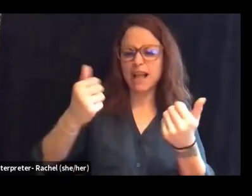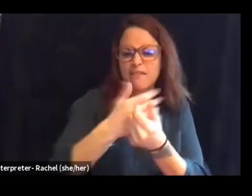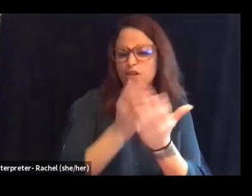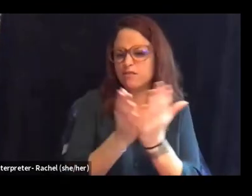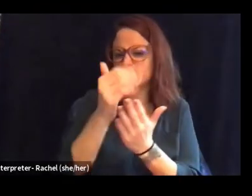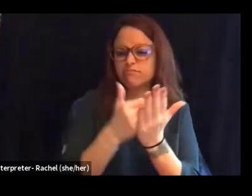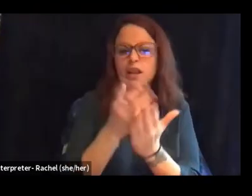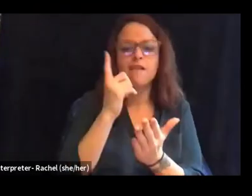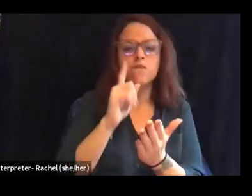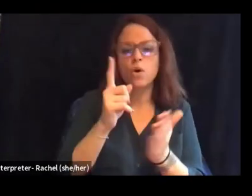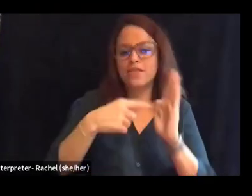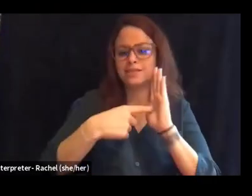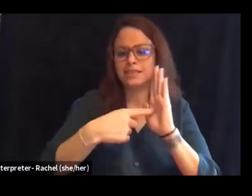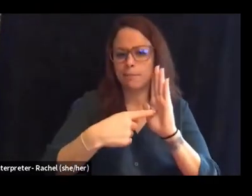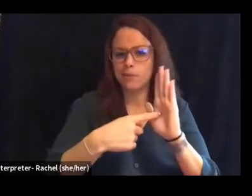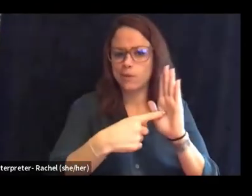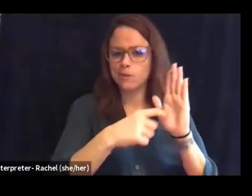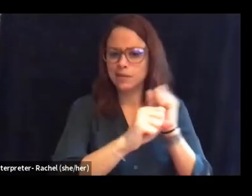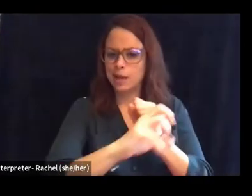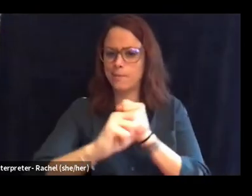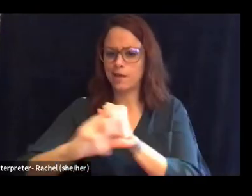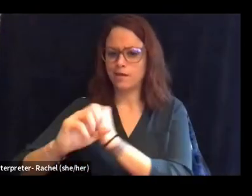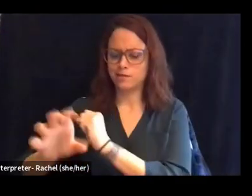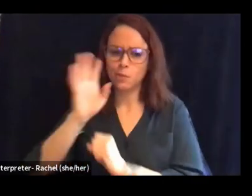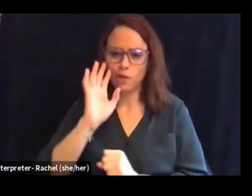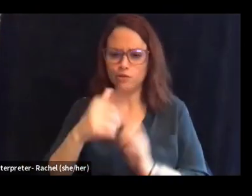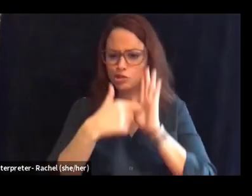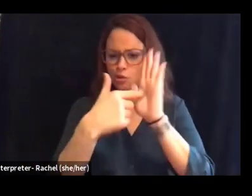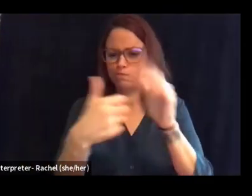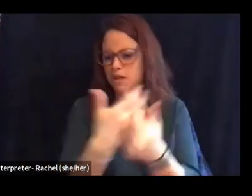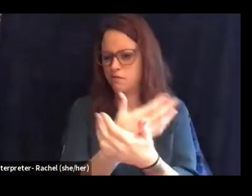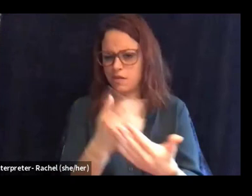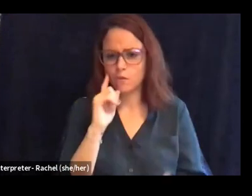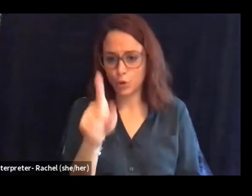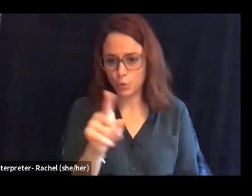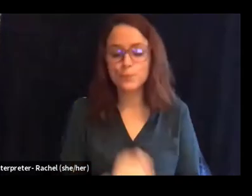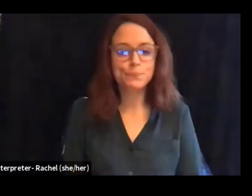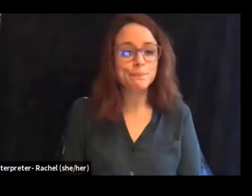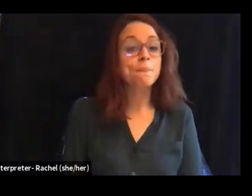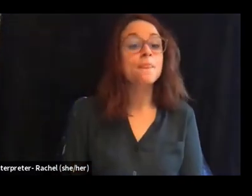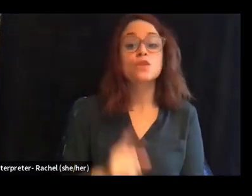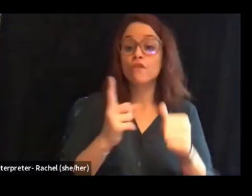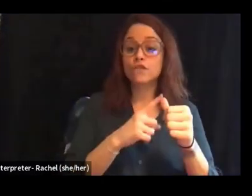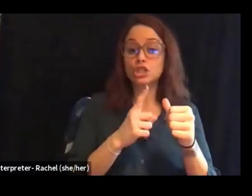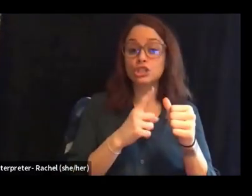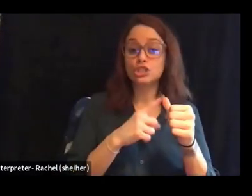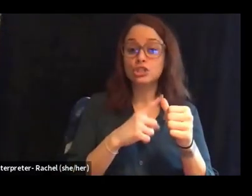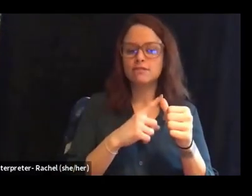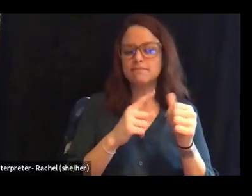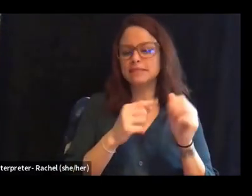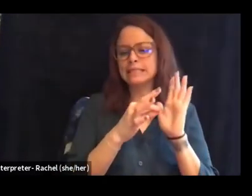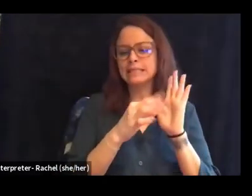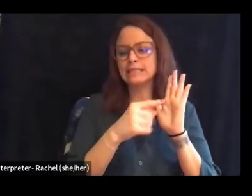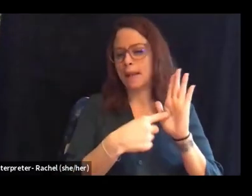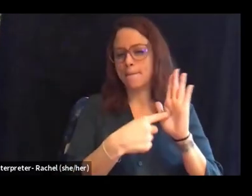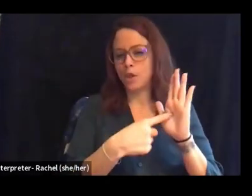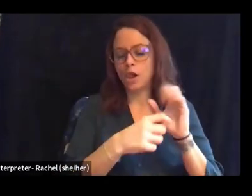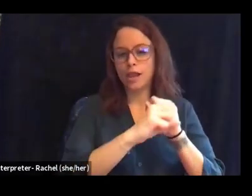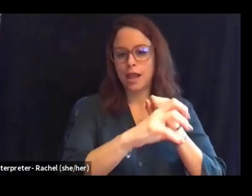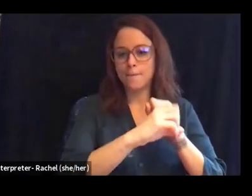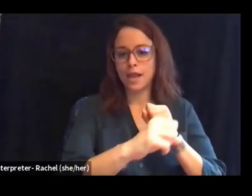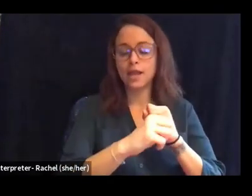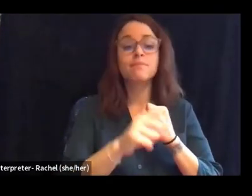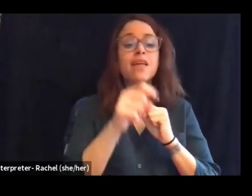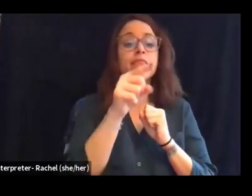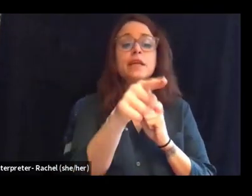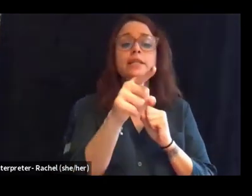sample campaigns. So the first campaign here is just kind of an overview of what that framework looks like. So